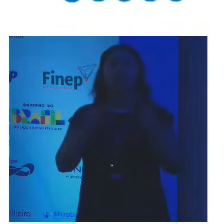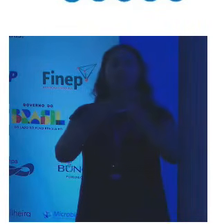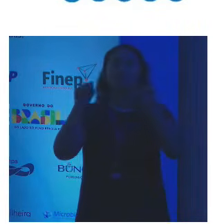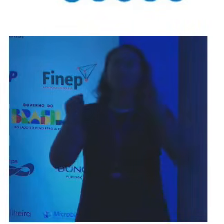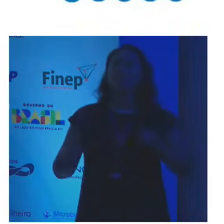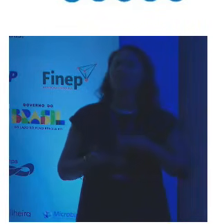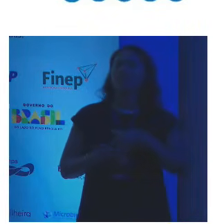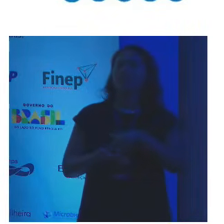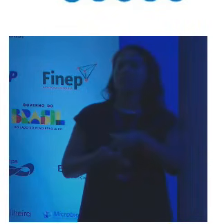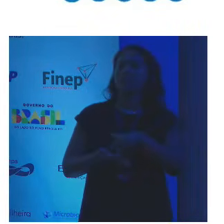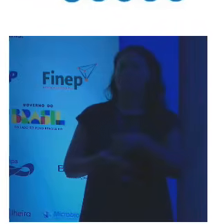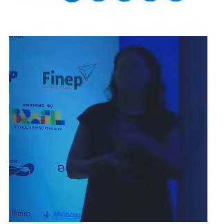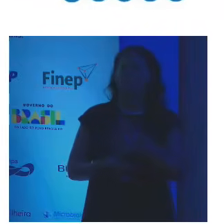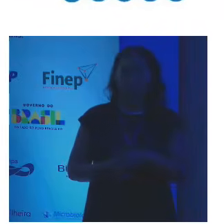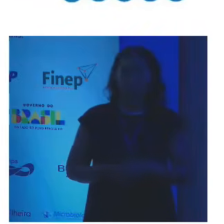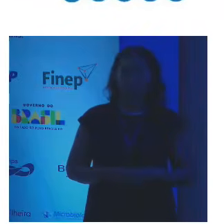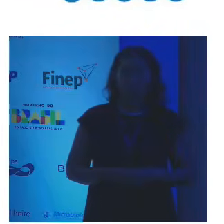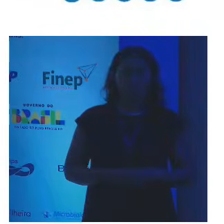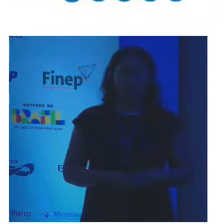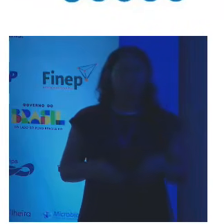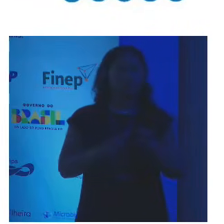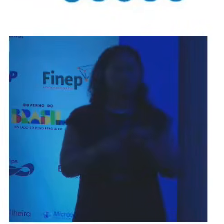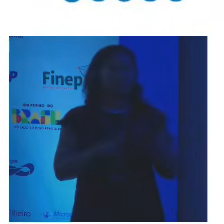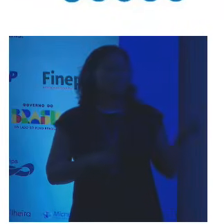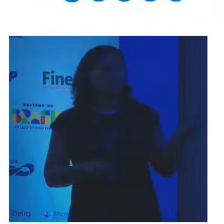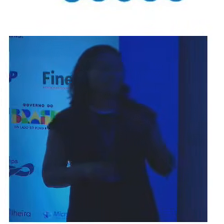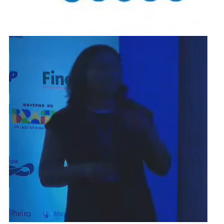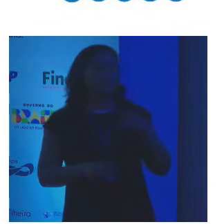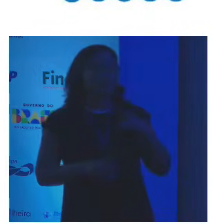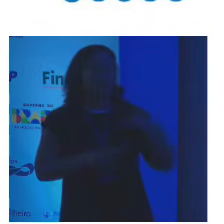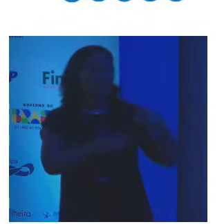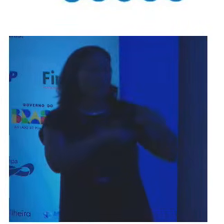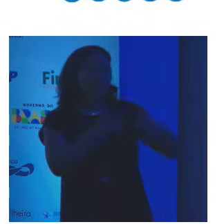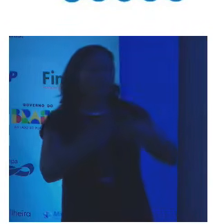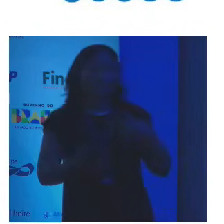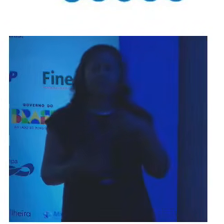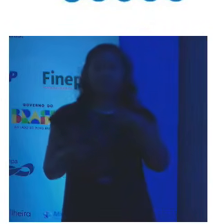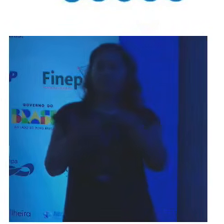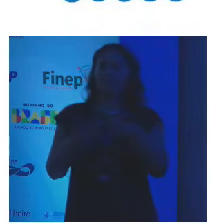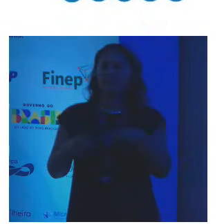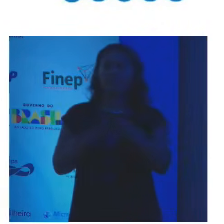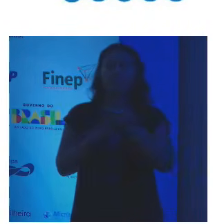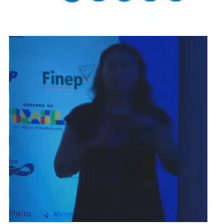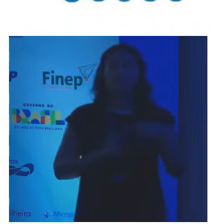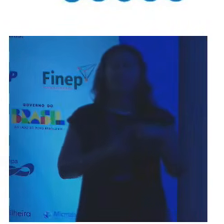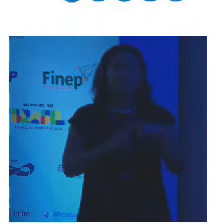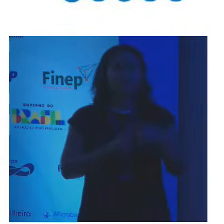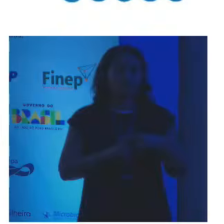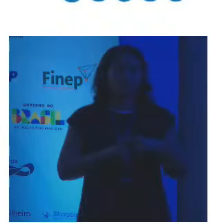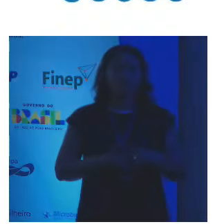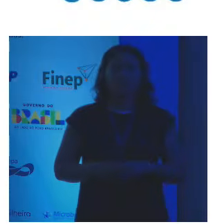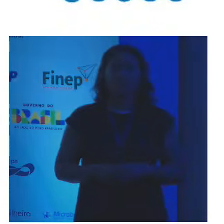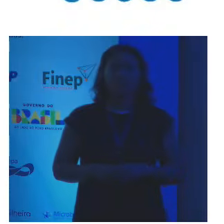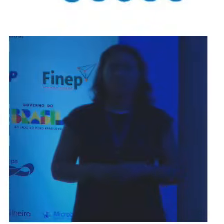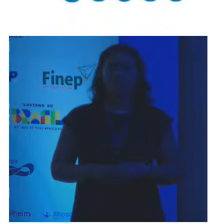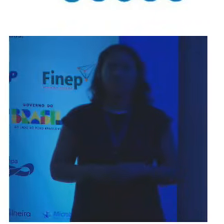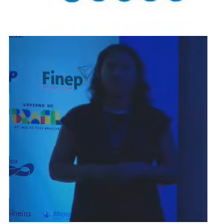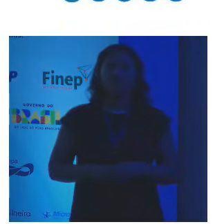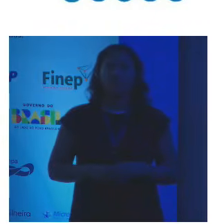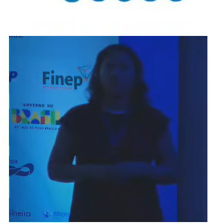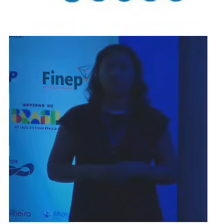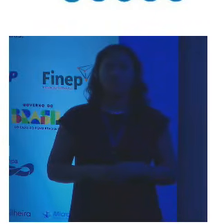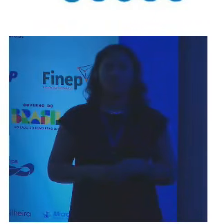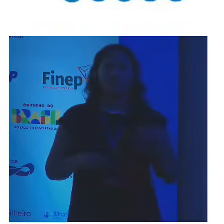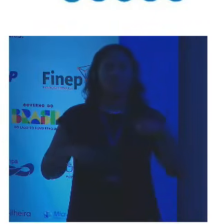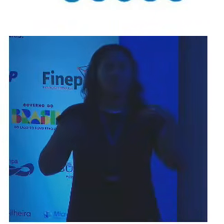we need a new generation to help. Second, cooperation and ambition. I'm here because we have this core